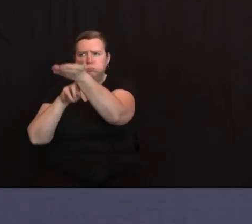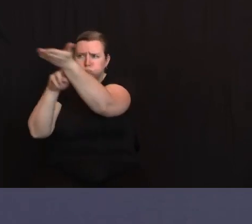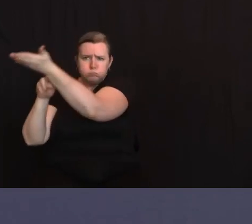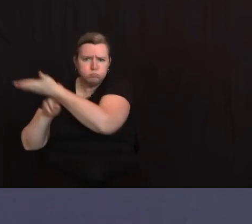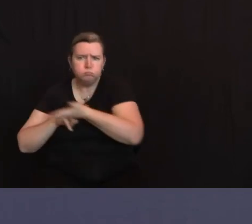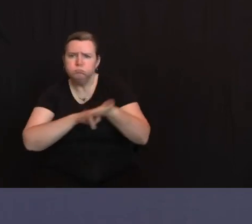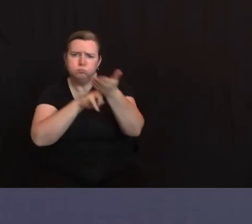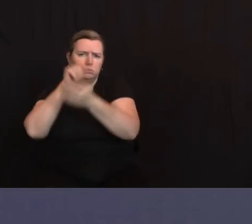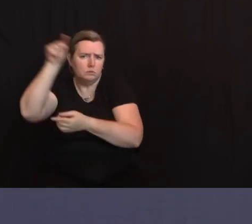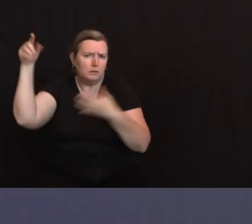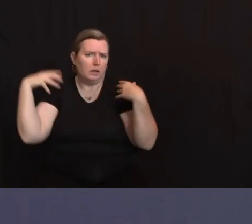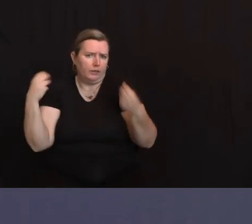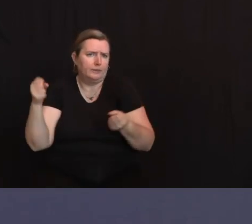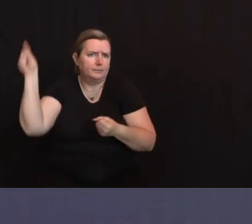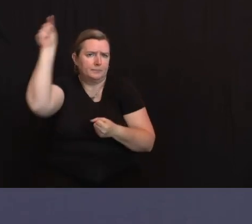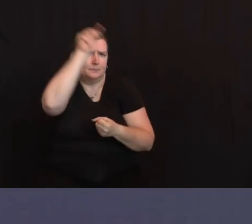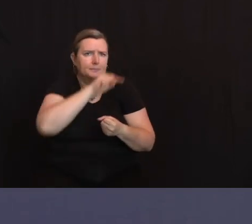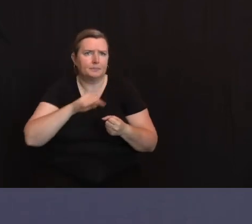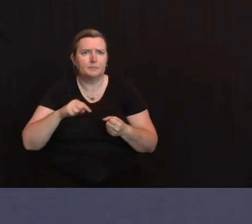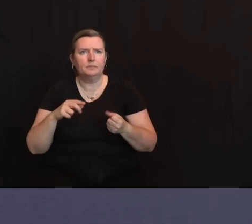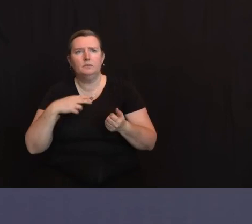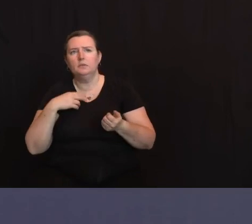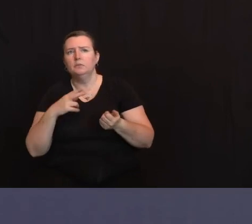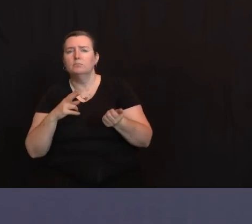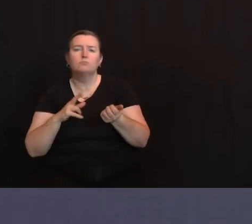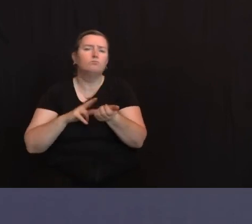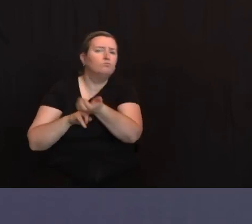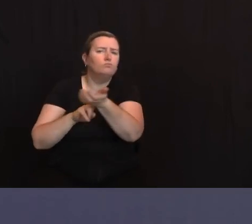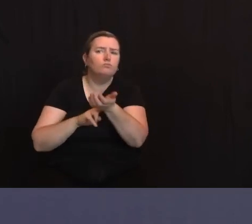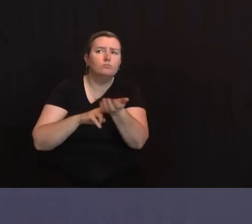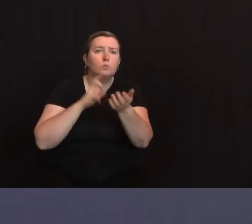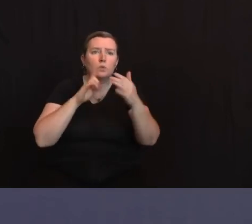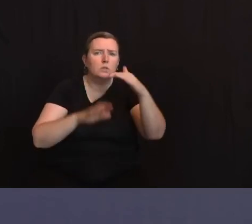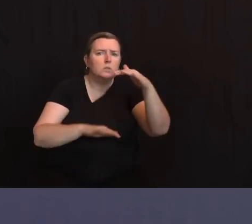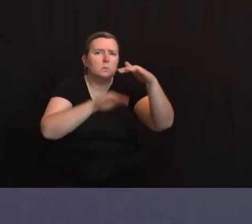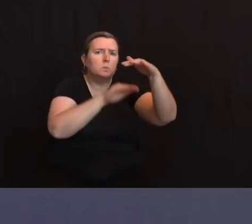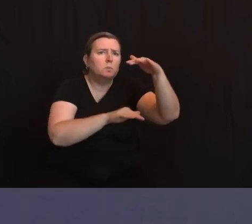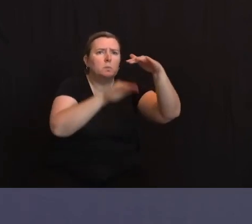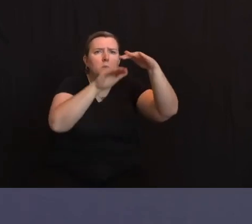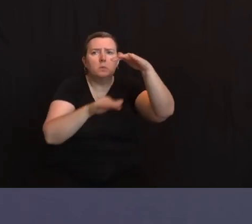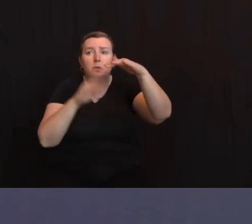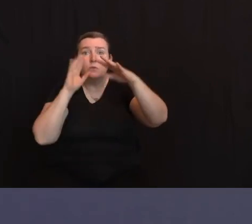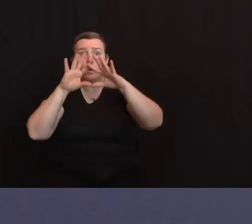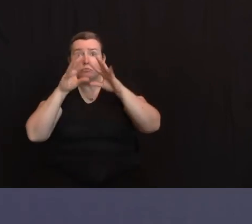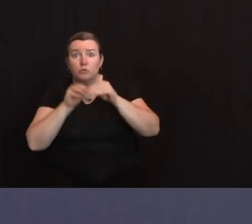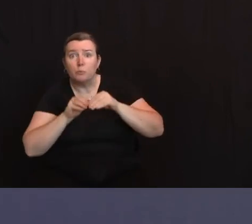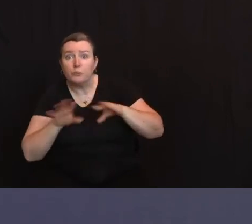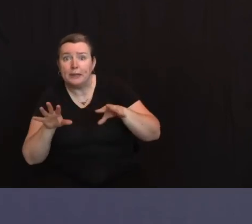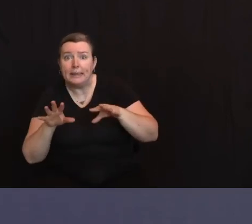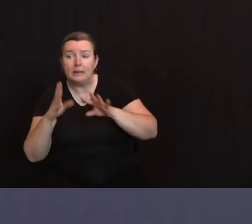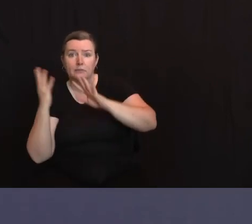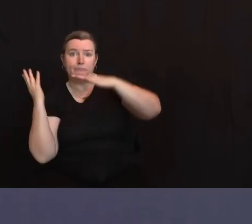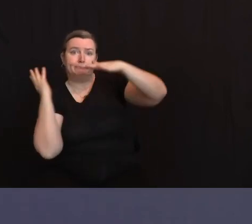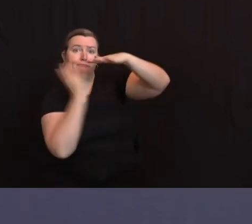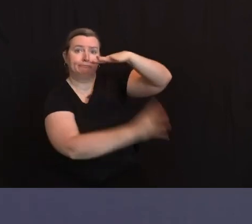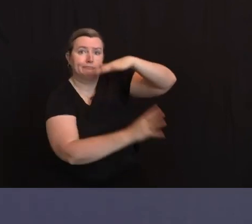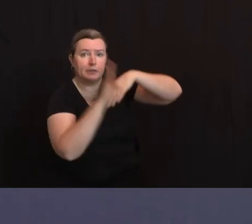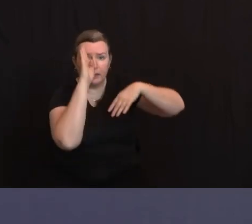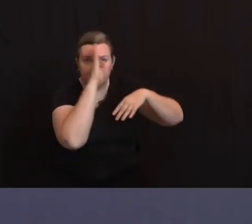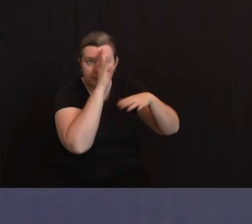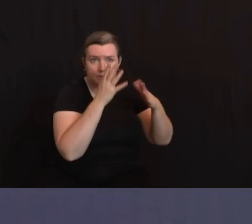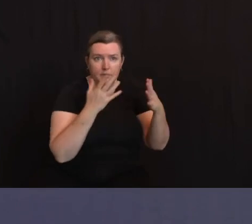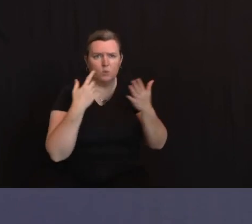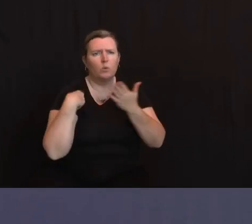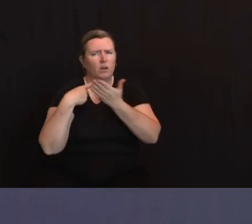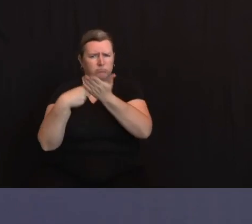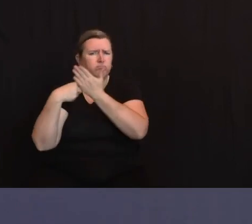get a sense of how our capacities are, what they're seeing, new hospitalizations, just anything that's on their mind.